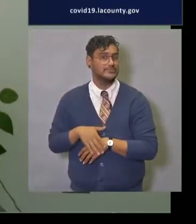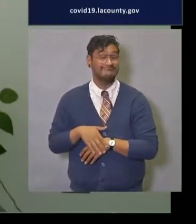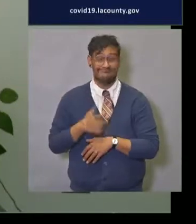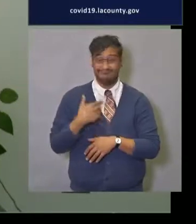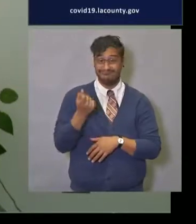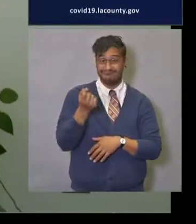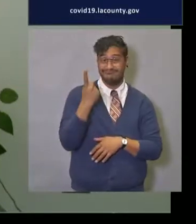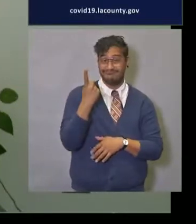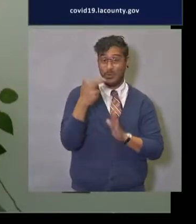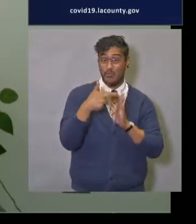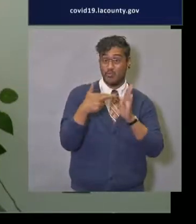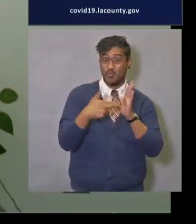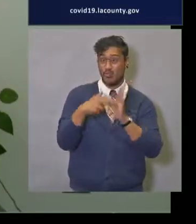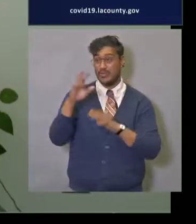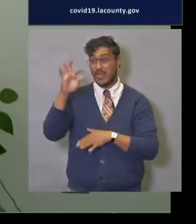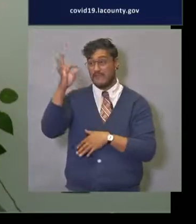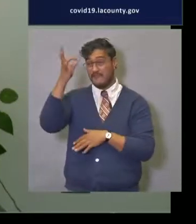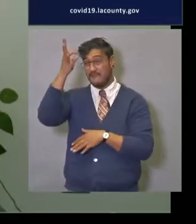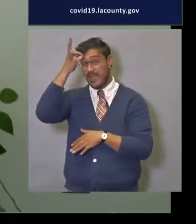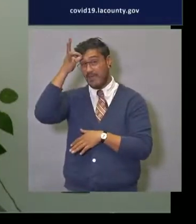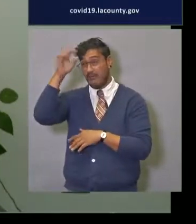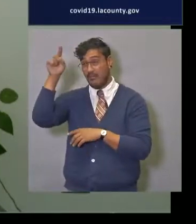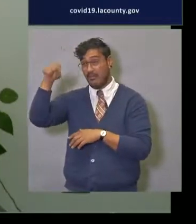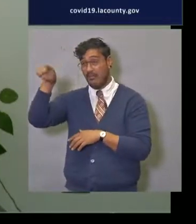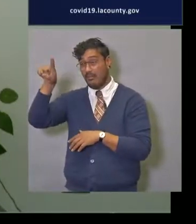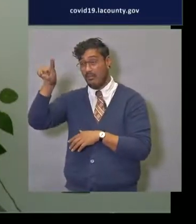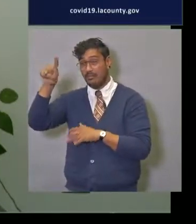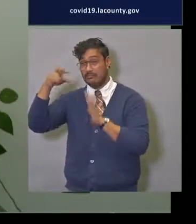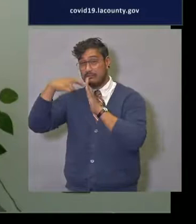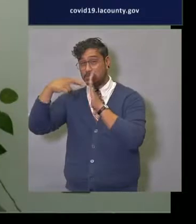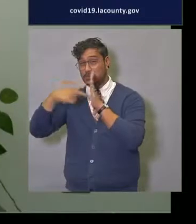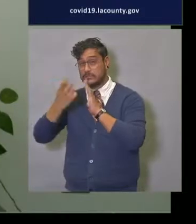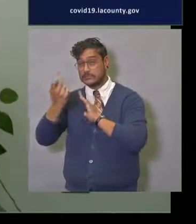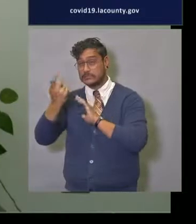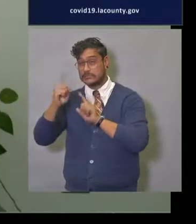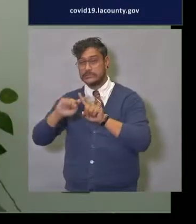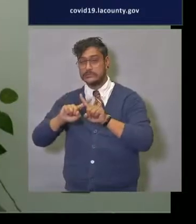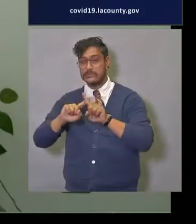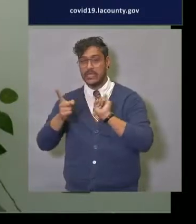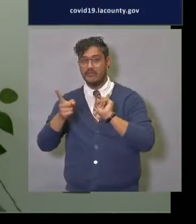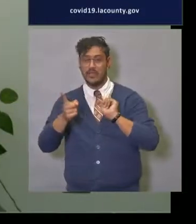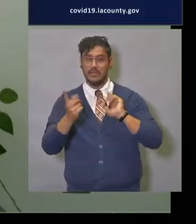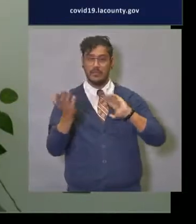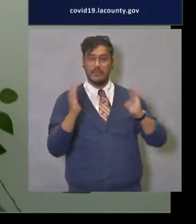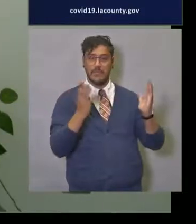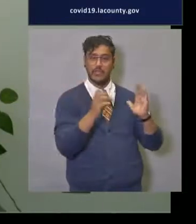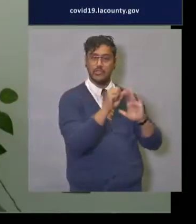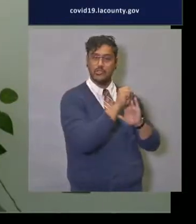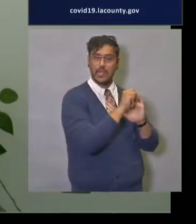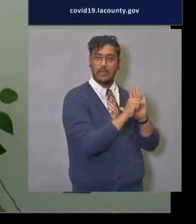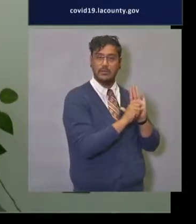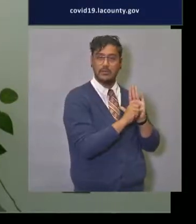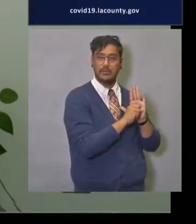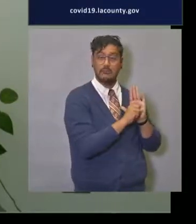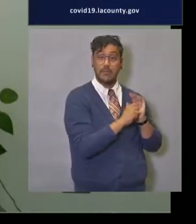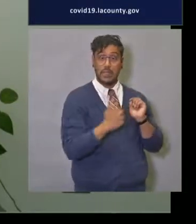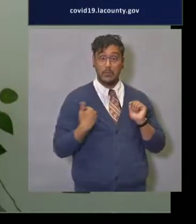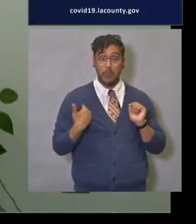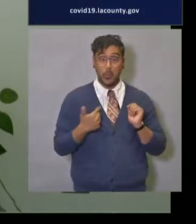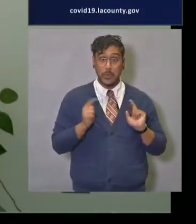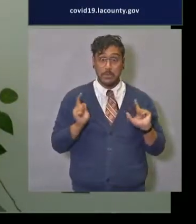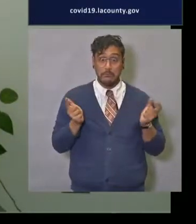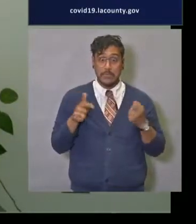federal government, slightly different parameters that have been offered by the state. And we, as a very large